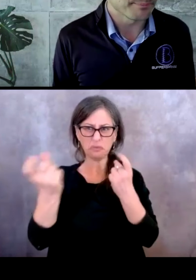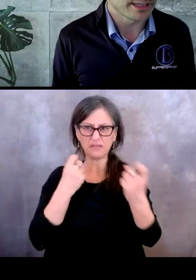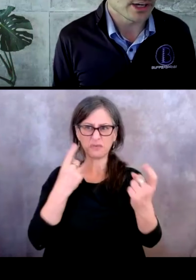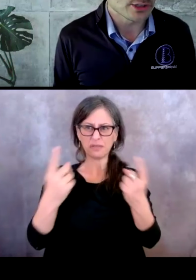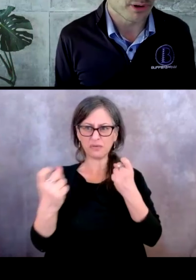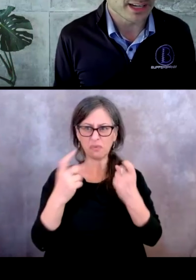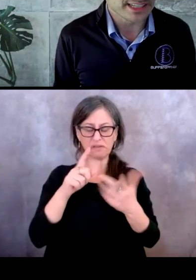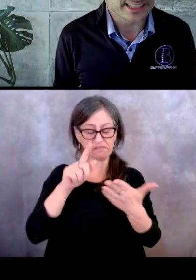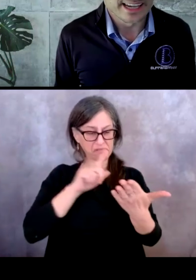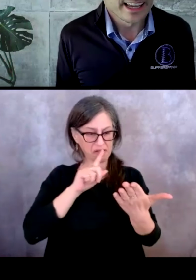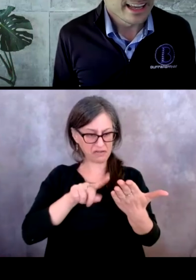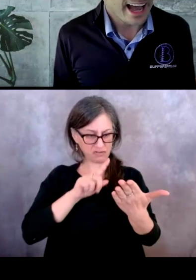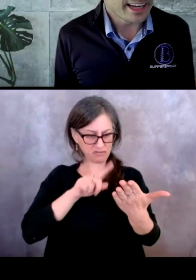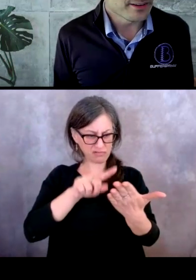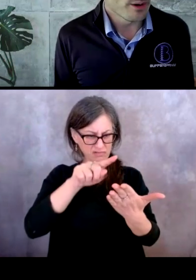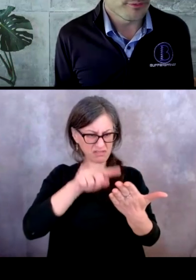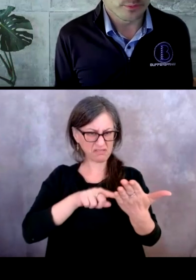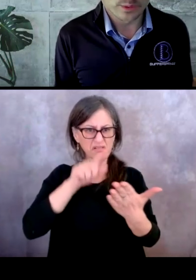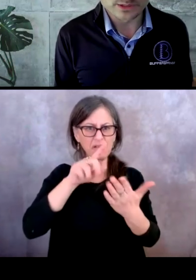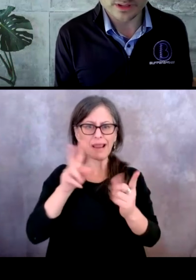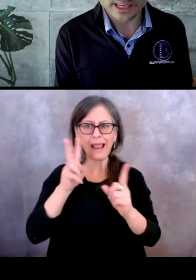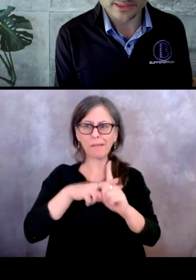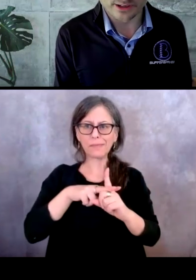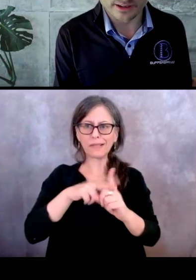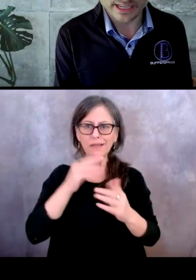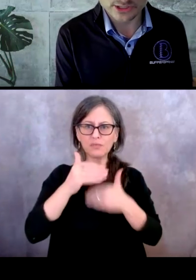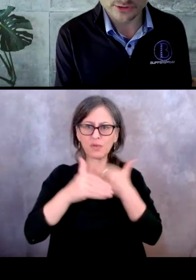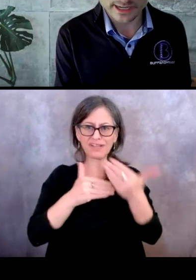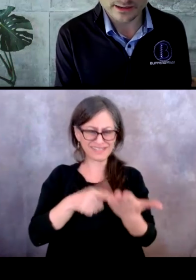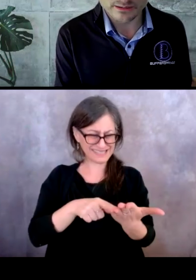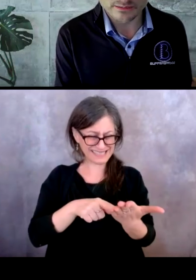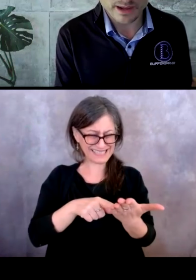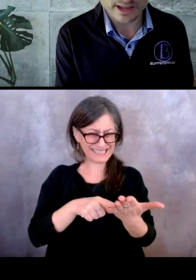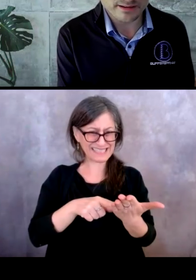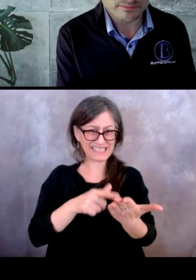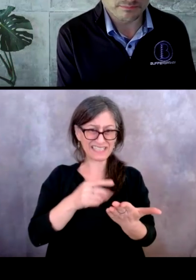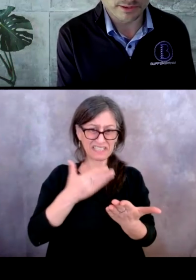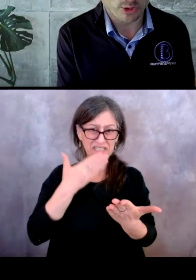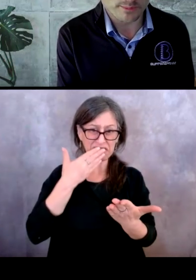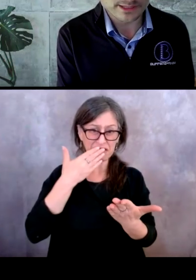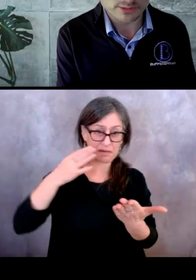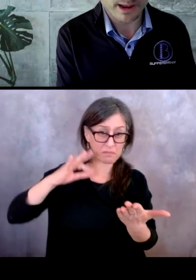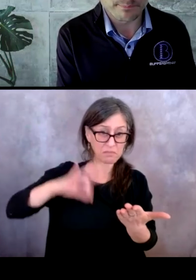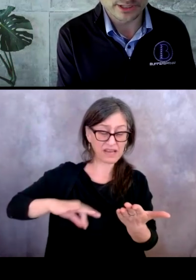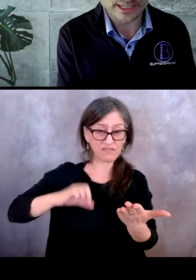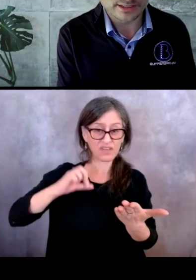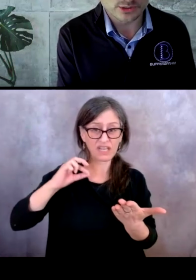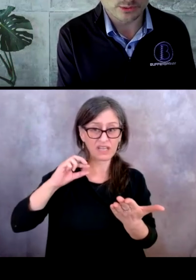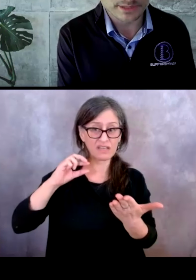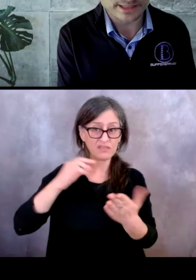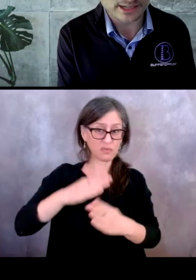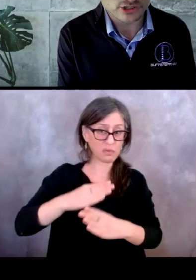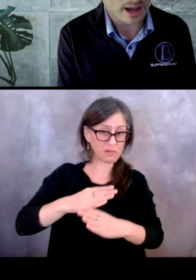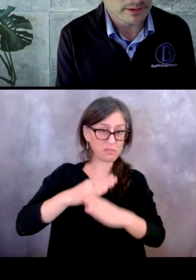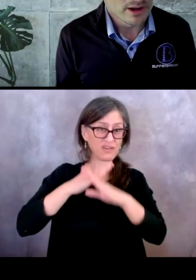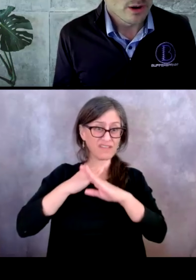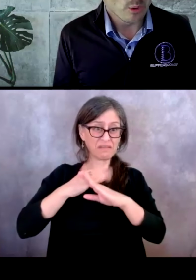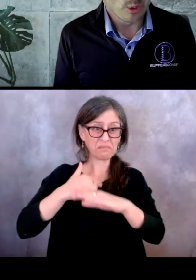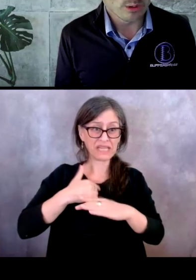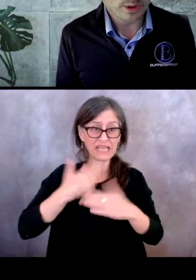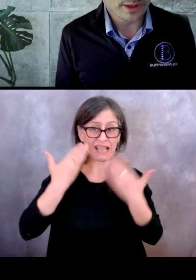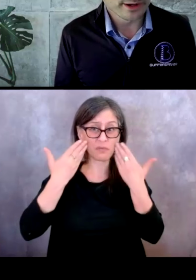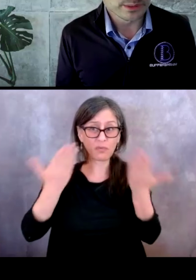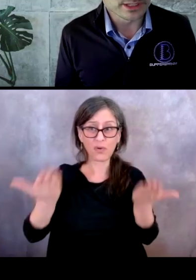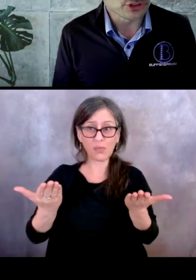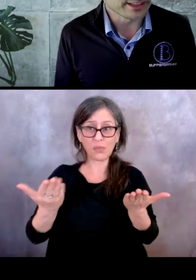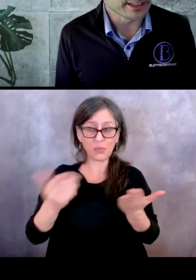through the application process, I didn't know if it was either hindering my performance or my ability to obtain that job,